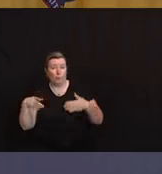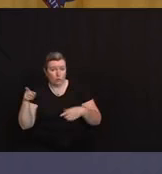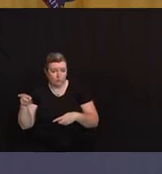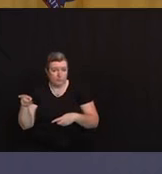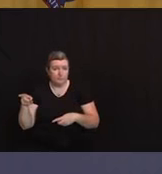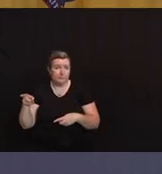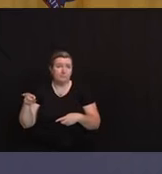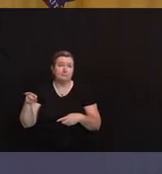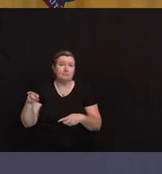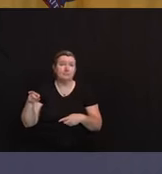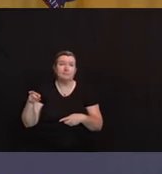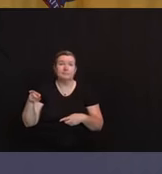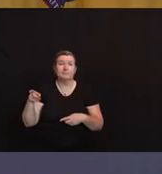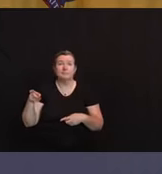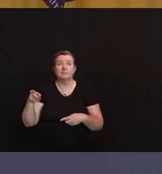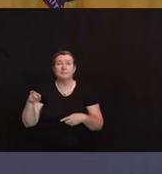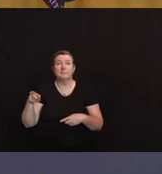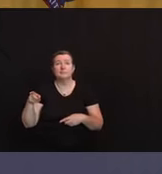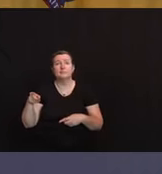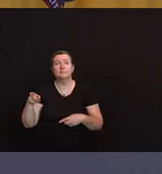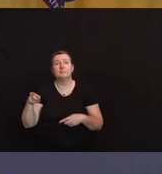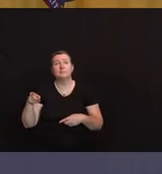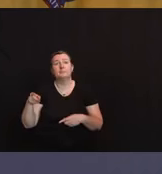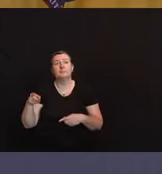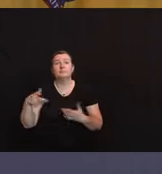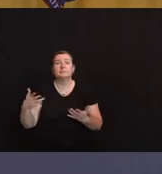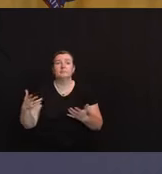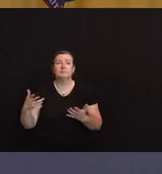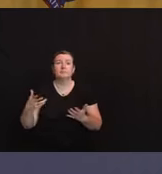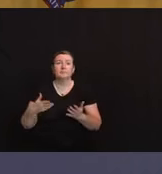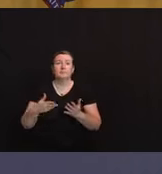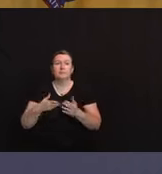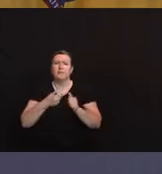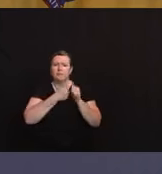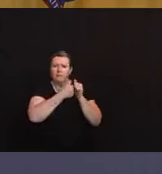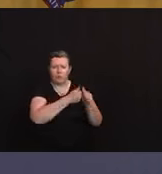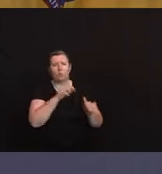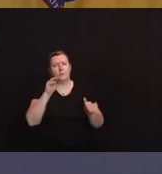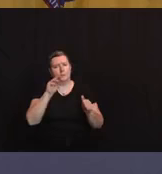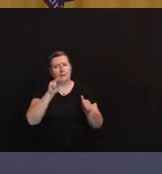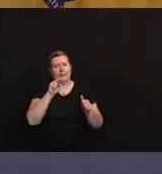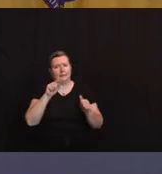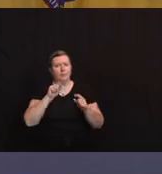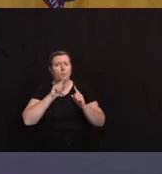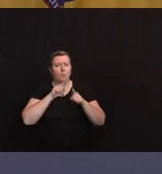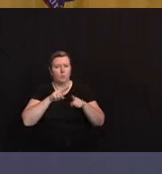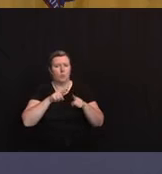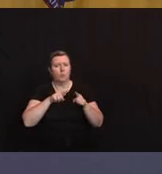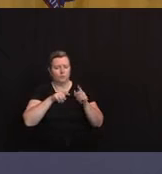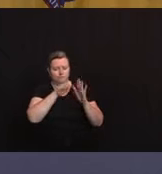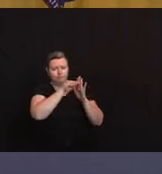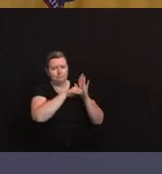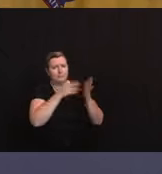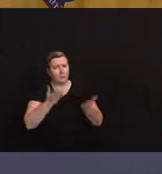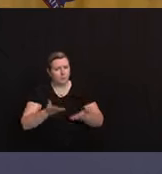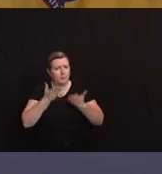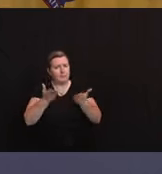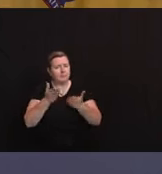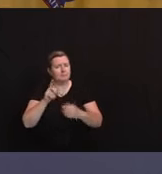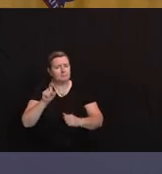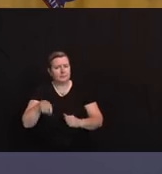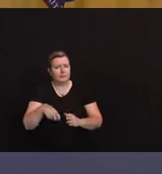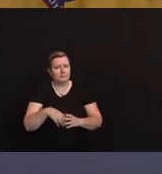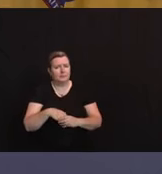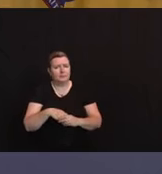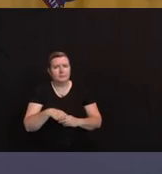please God, through whether it's the steps that the Manat report suggested, Judy's persistence, the court of public